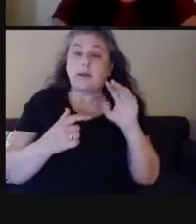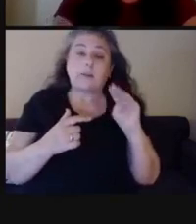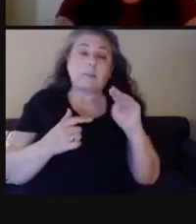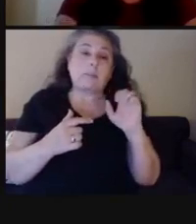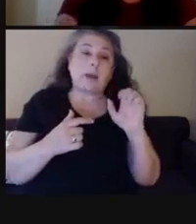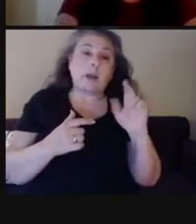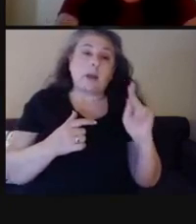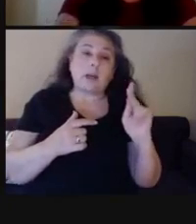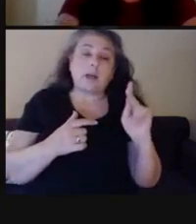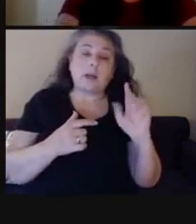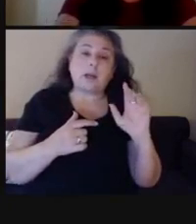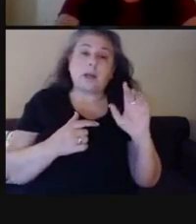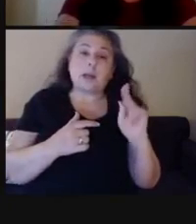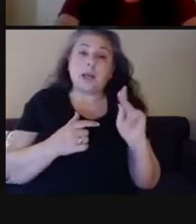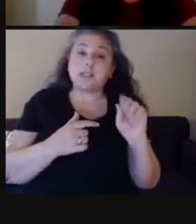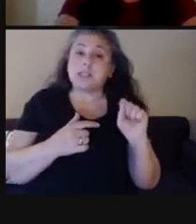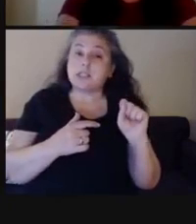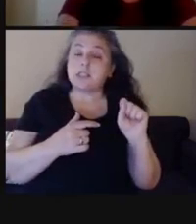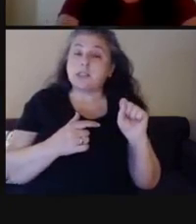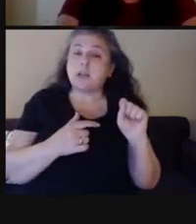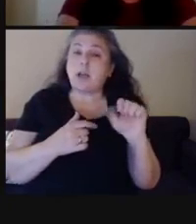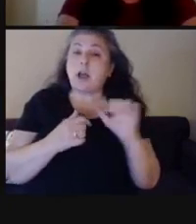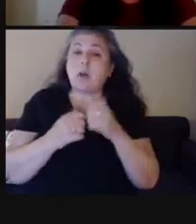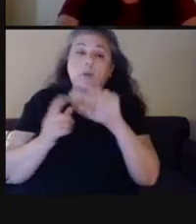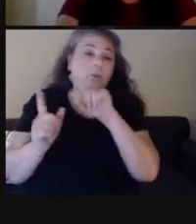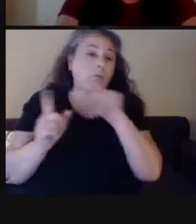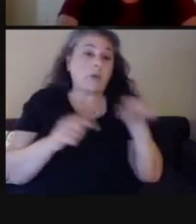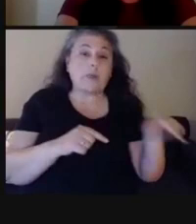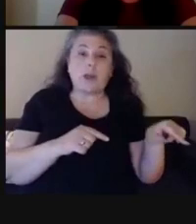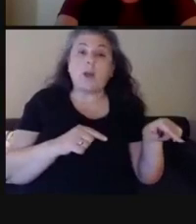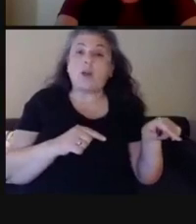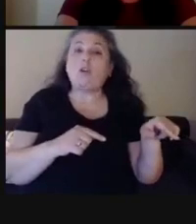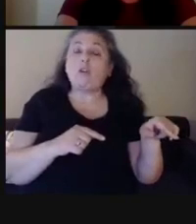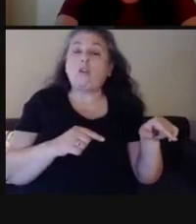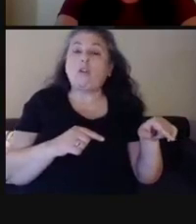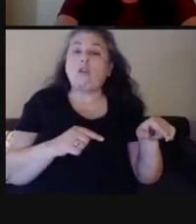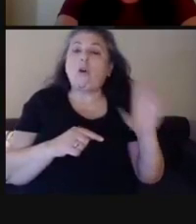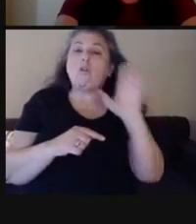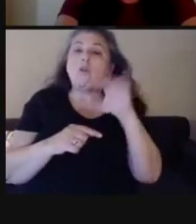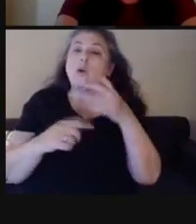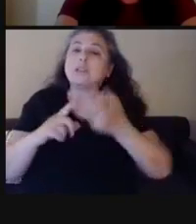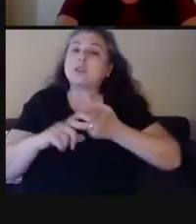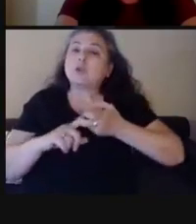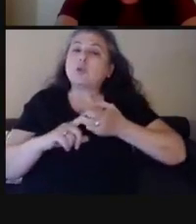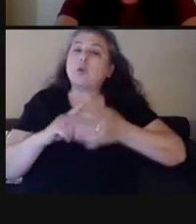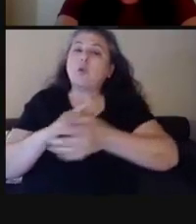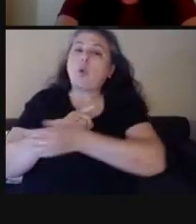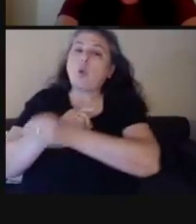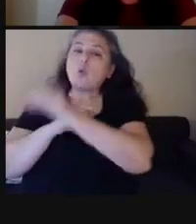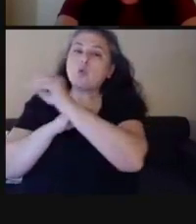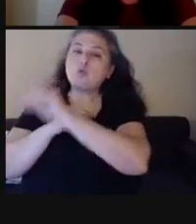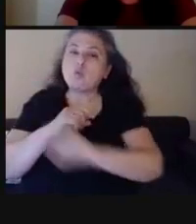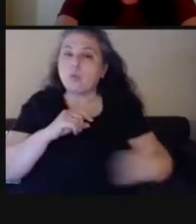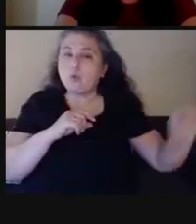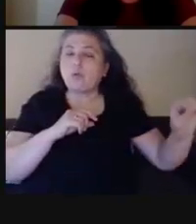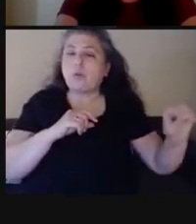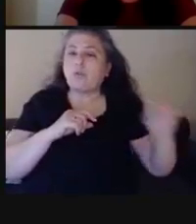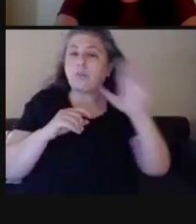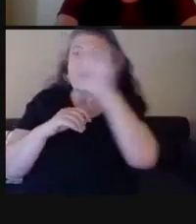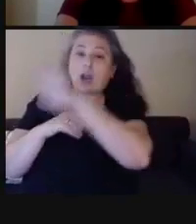And how we got there was through forced removal from the area, from this area of the Great